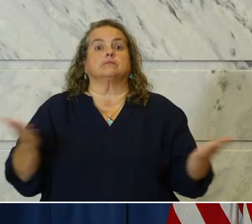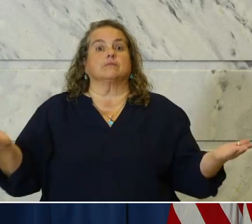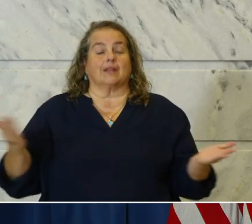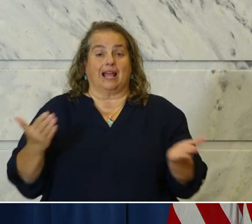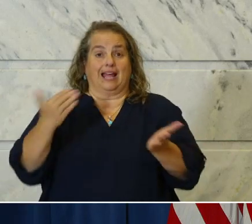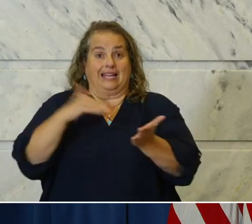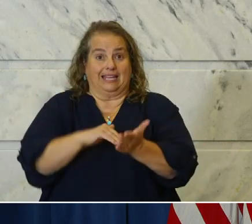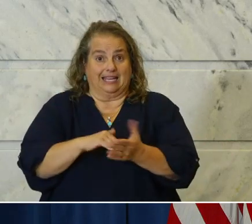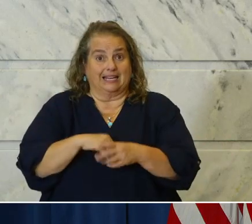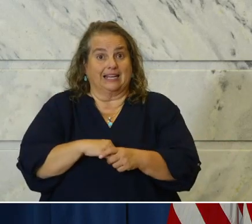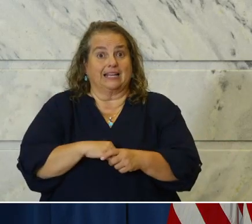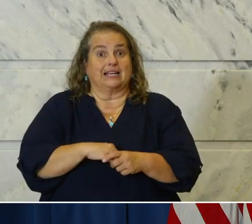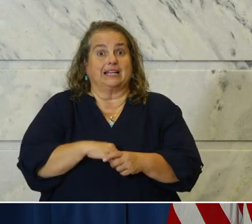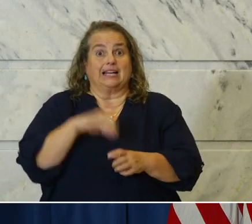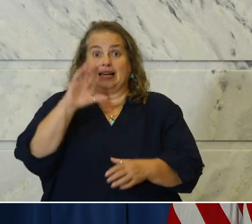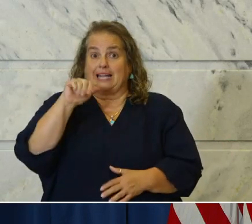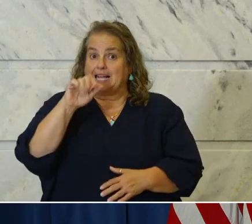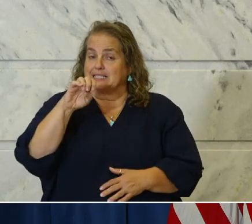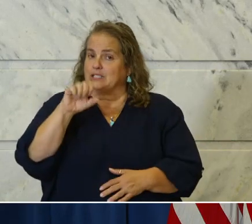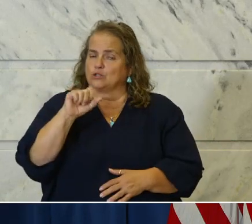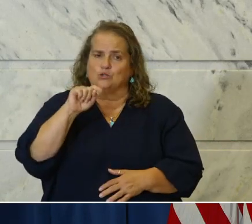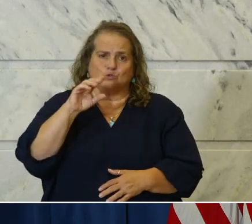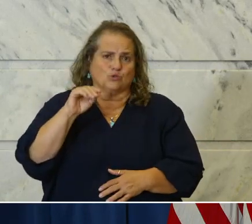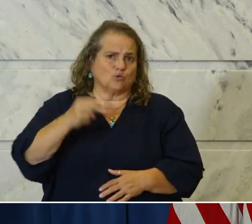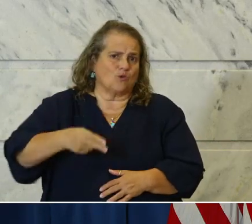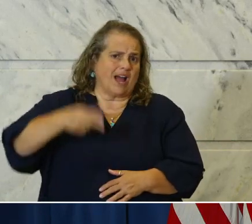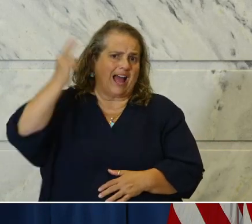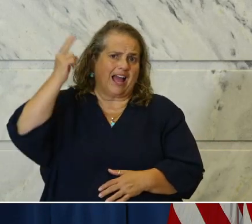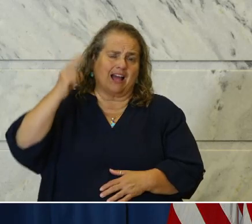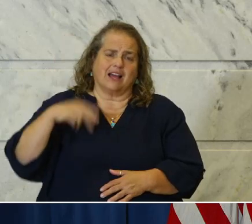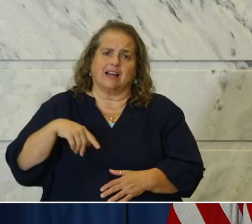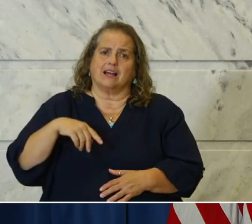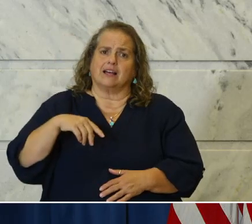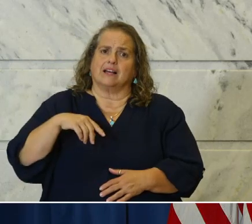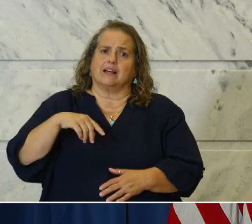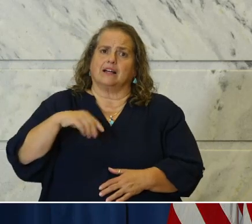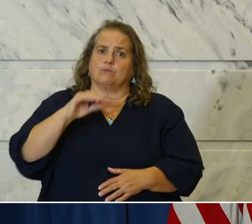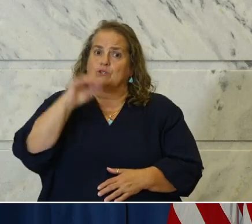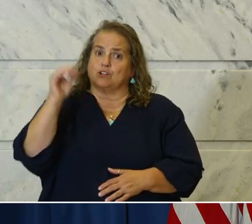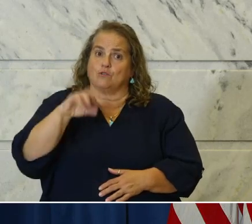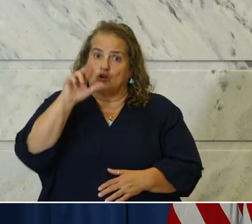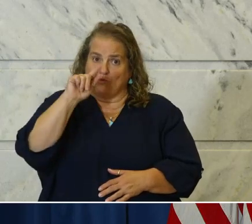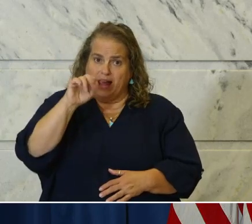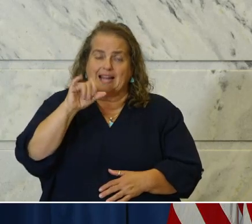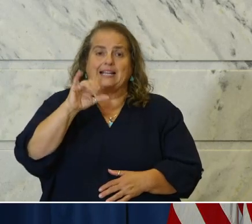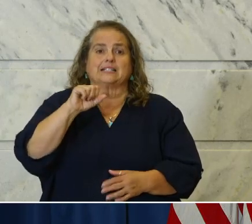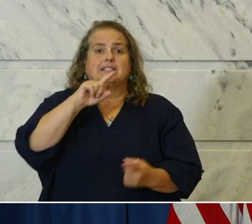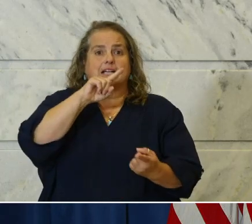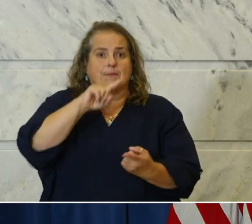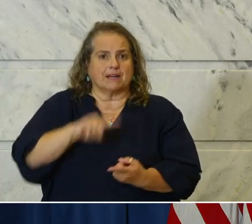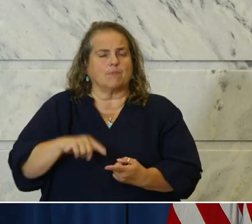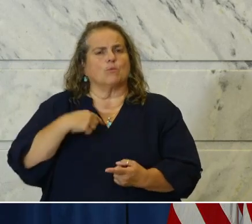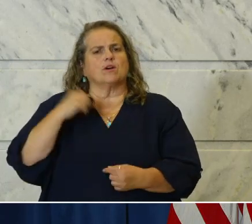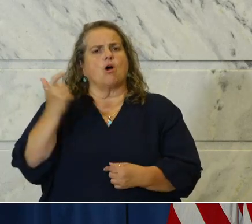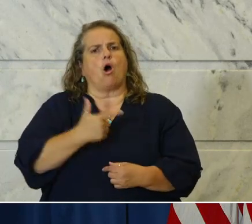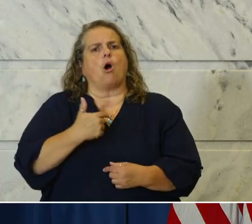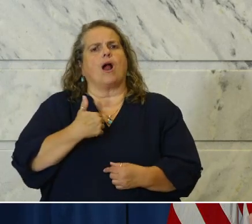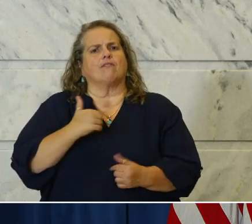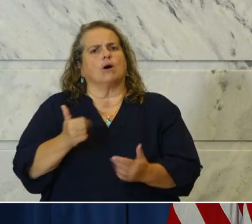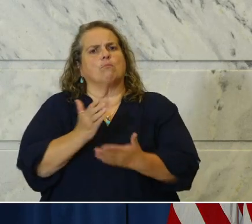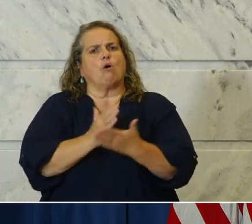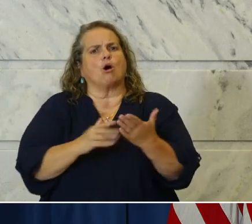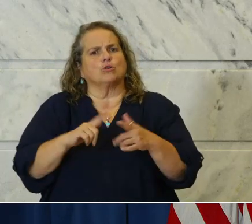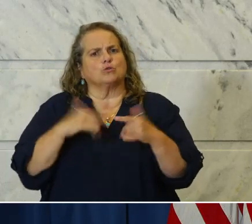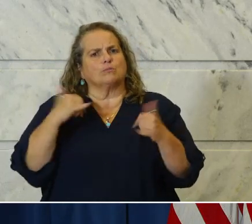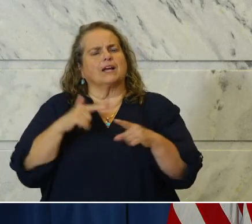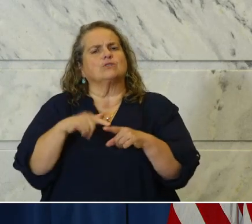Again, cases too high, positivity rate coming down. We all have a part to play to defeat COVID-19